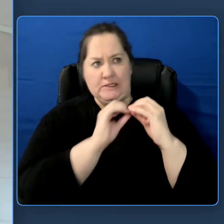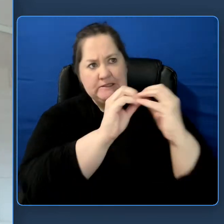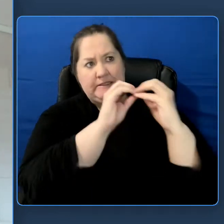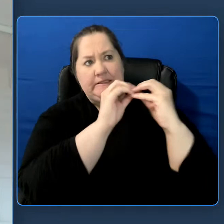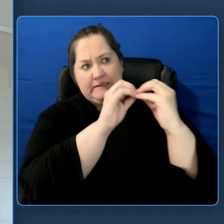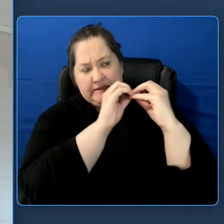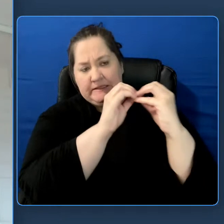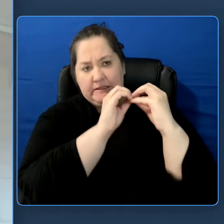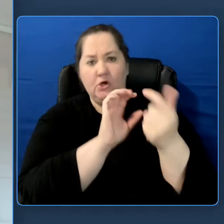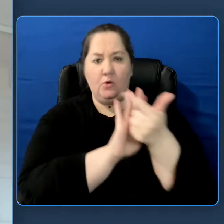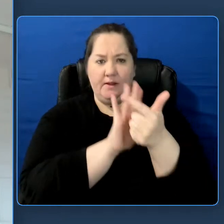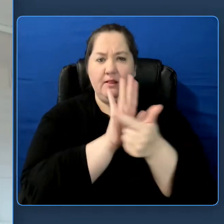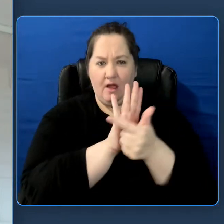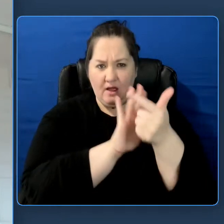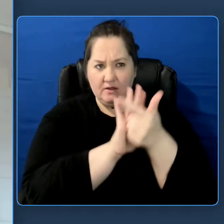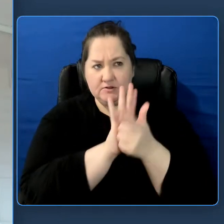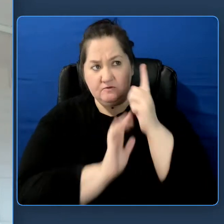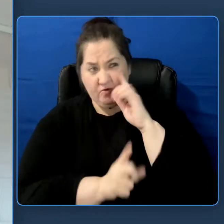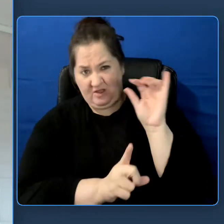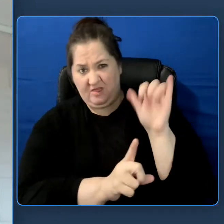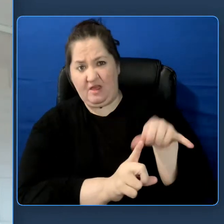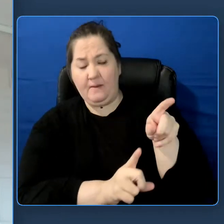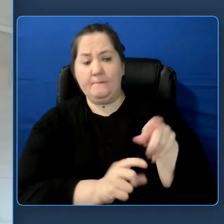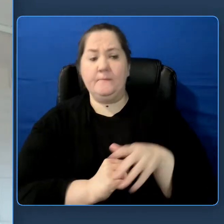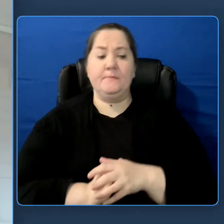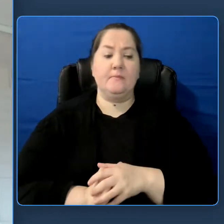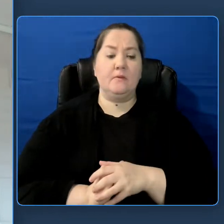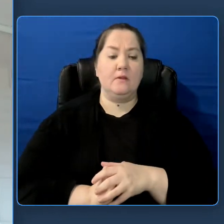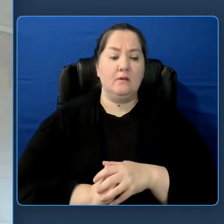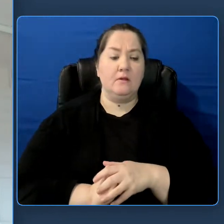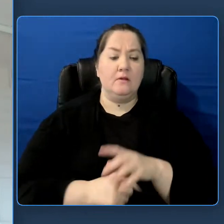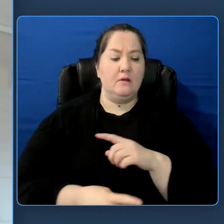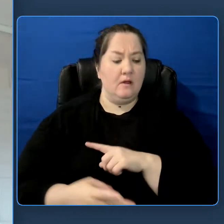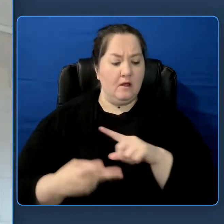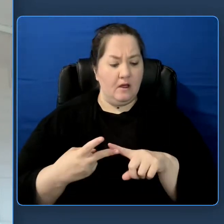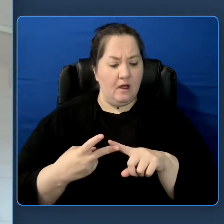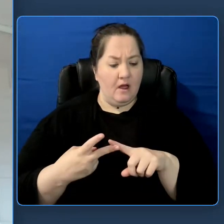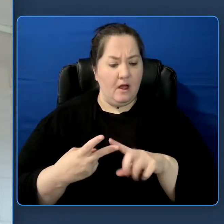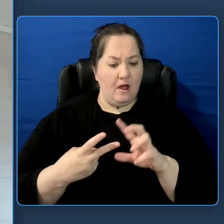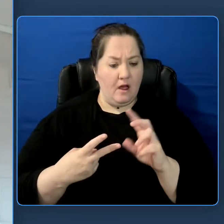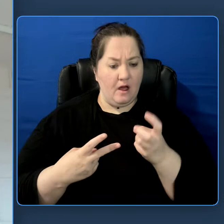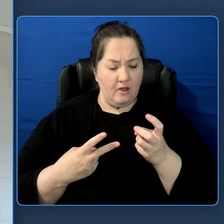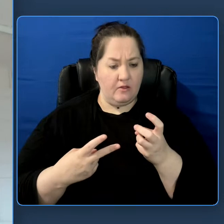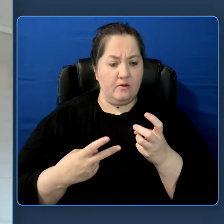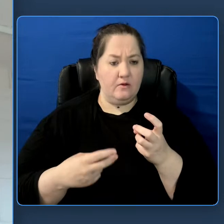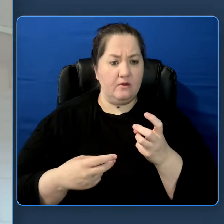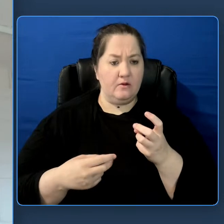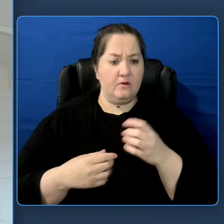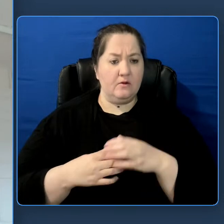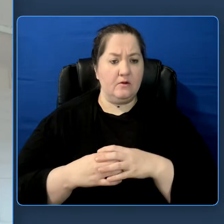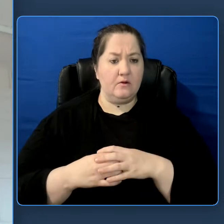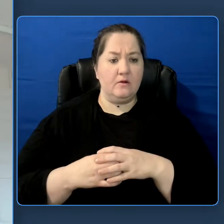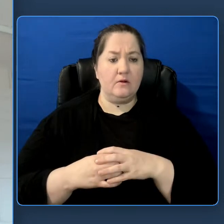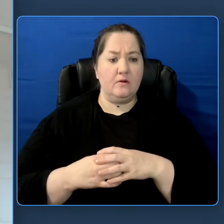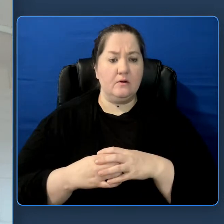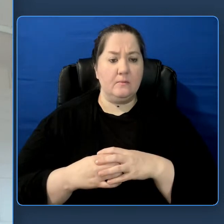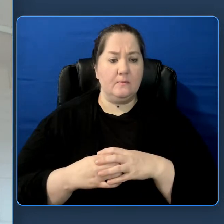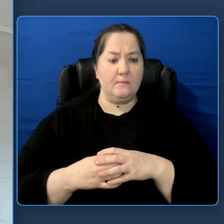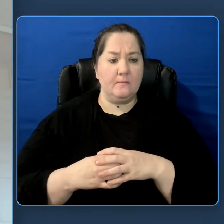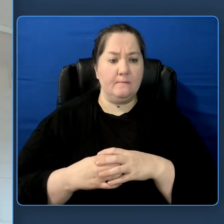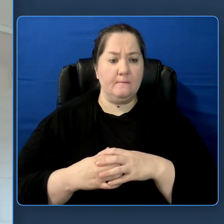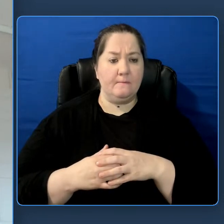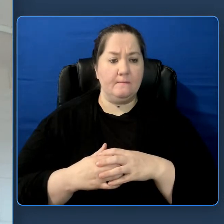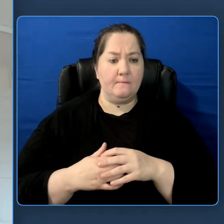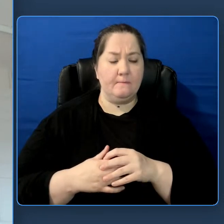of legislation around that. One of the other issues was getting coverage